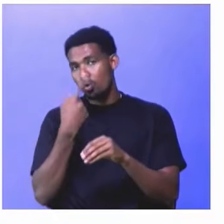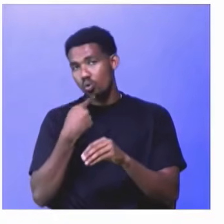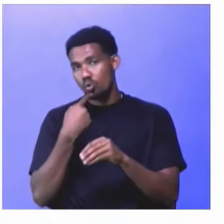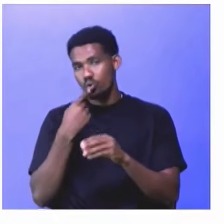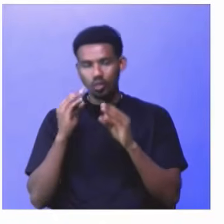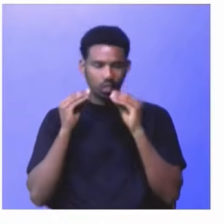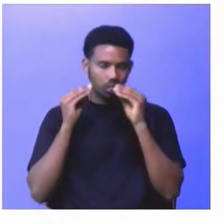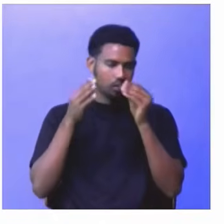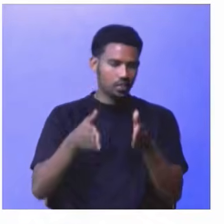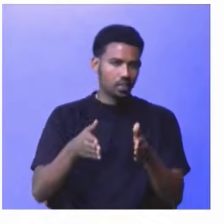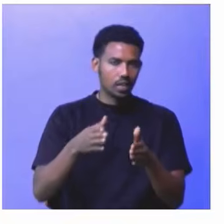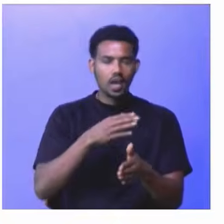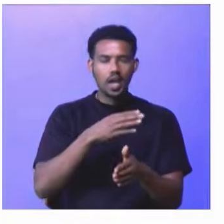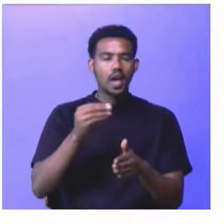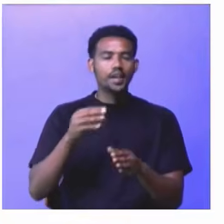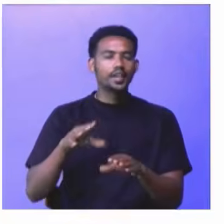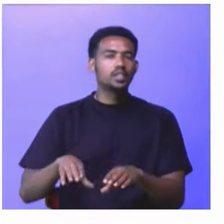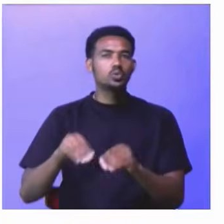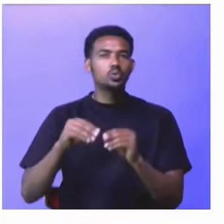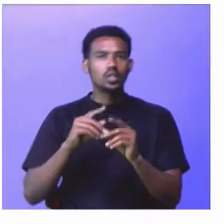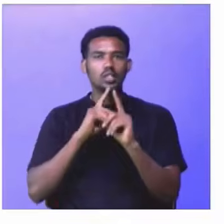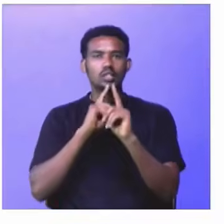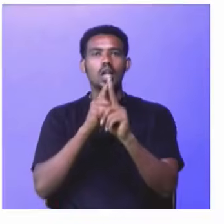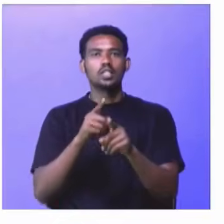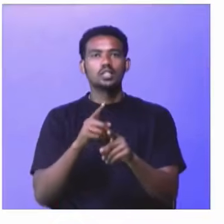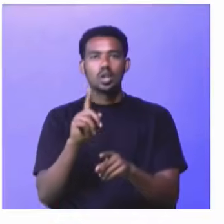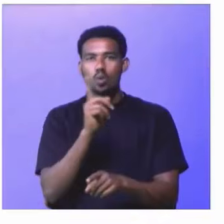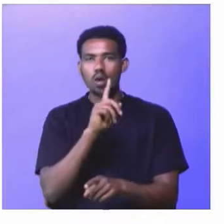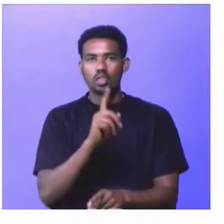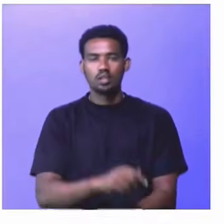here it is teacher.